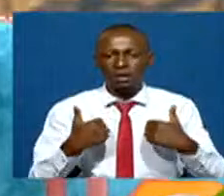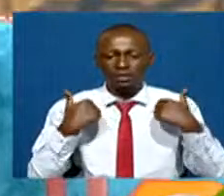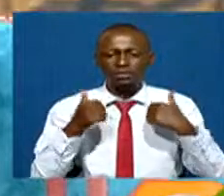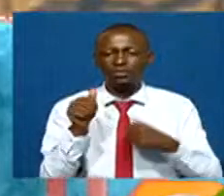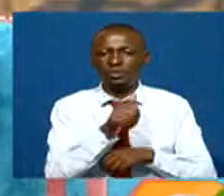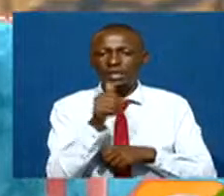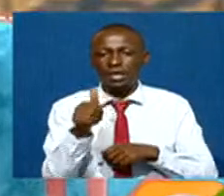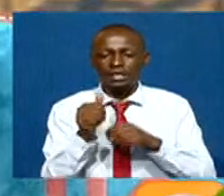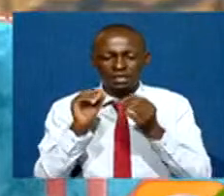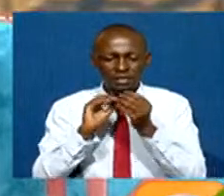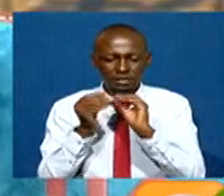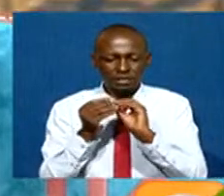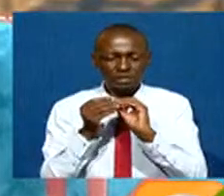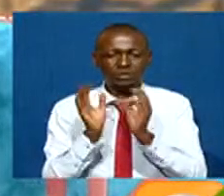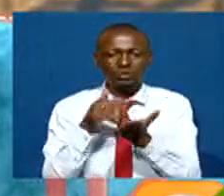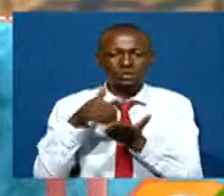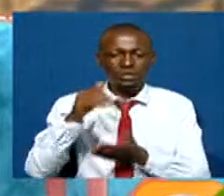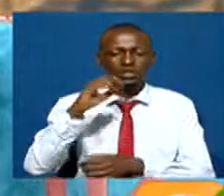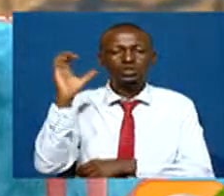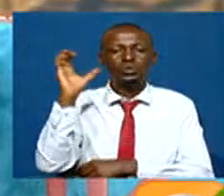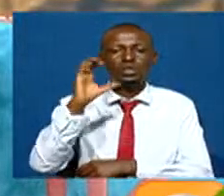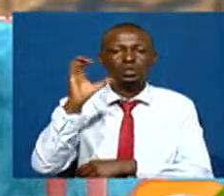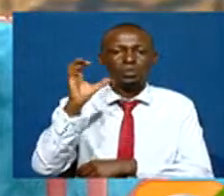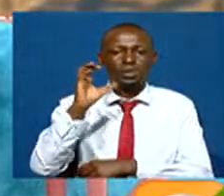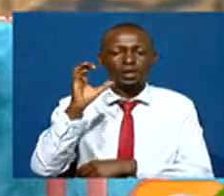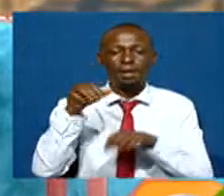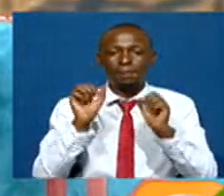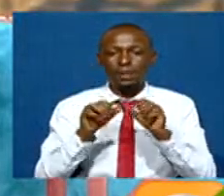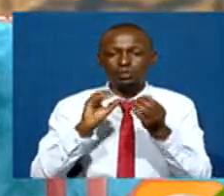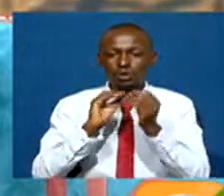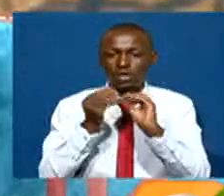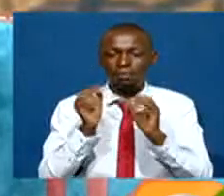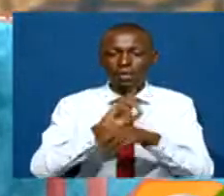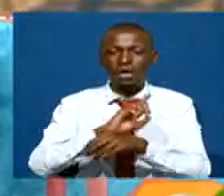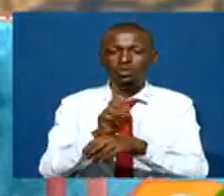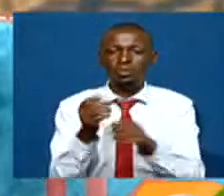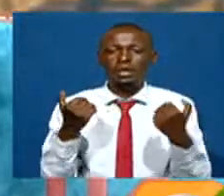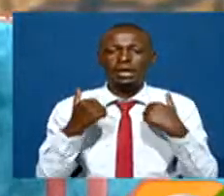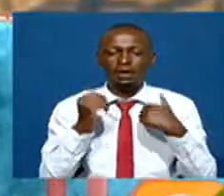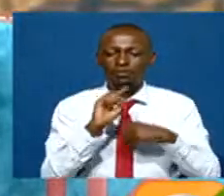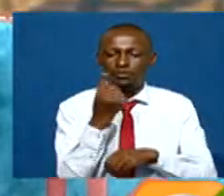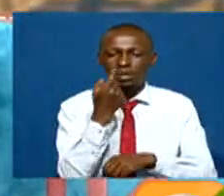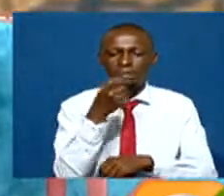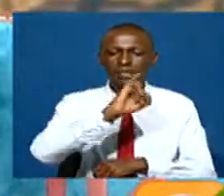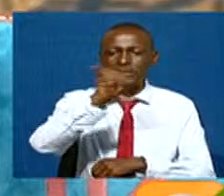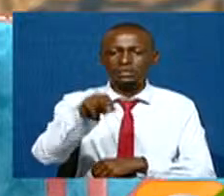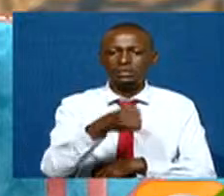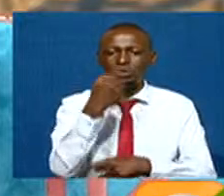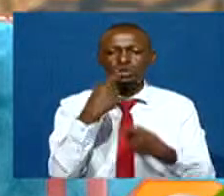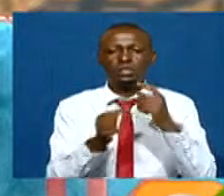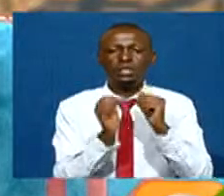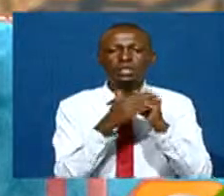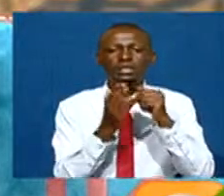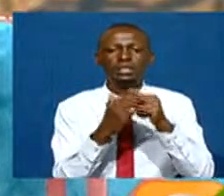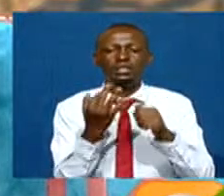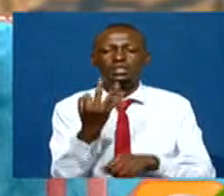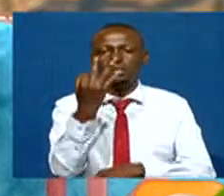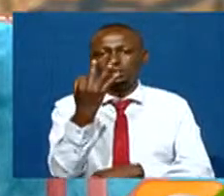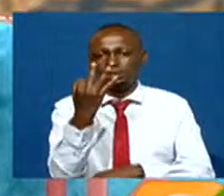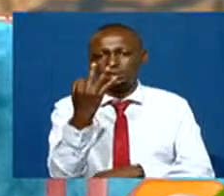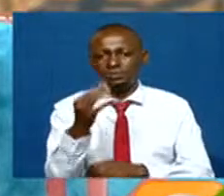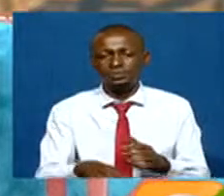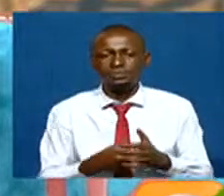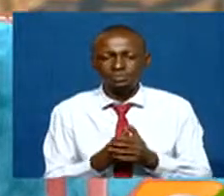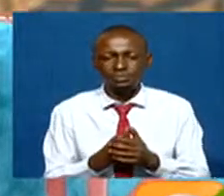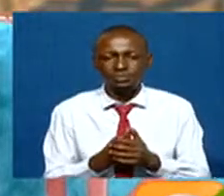sent to the customers, which is storing the number of minutes from 1st January 1993. Mm-hmm. And the